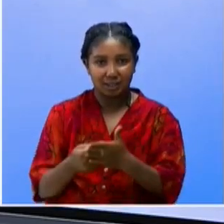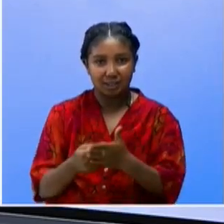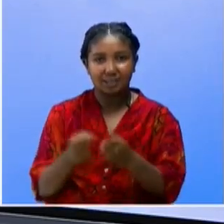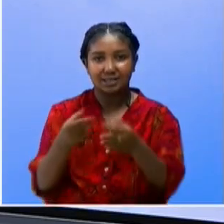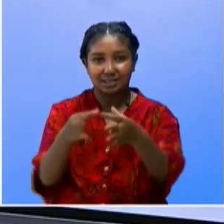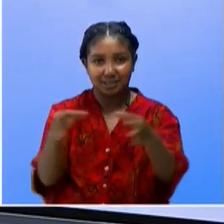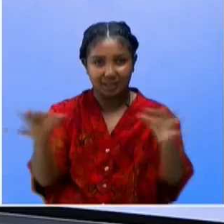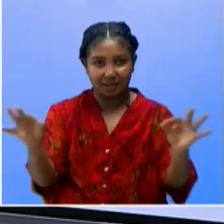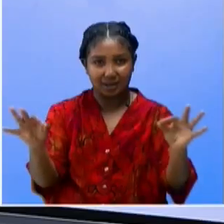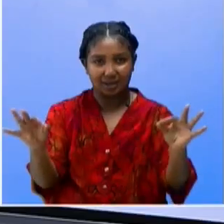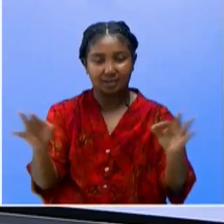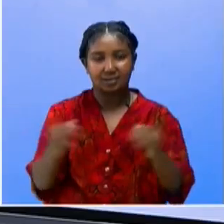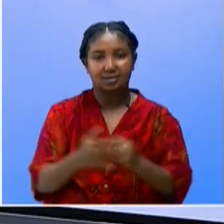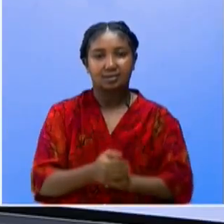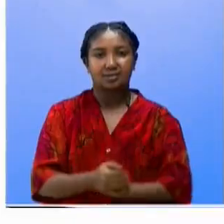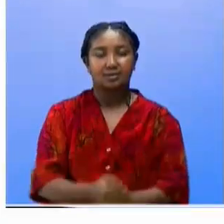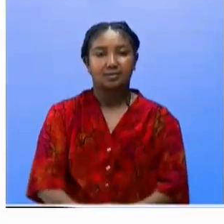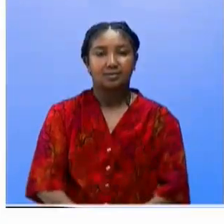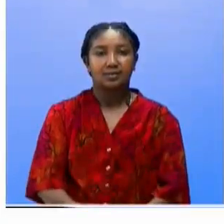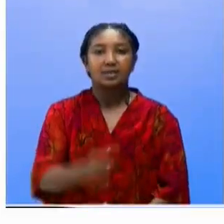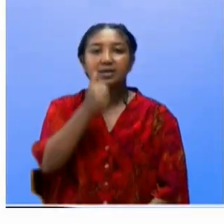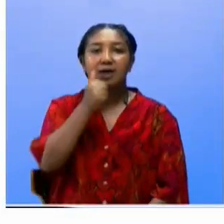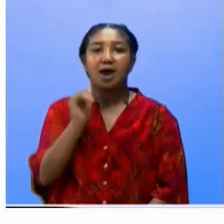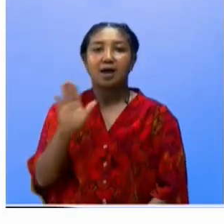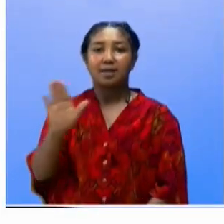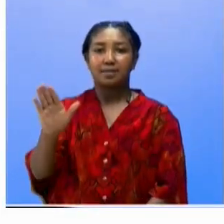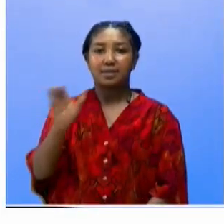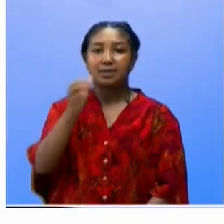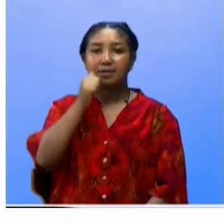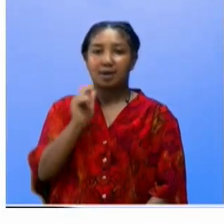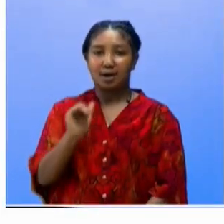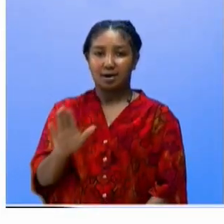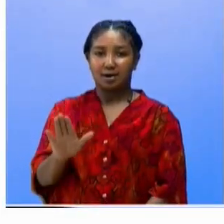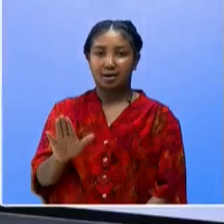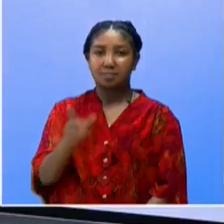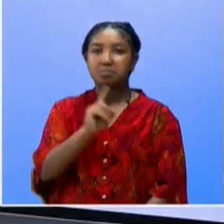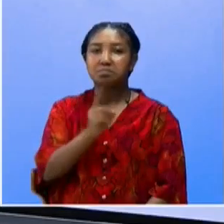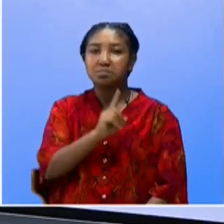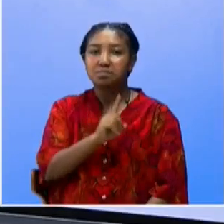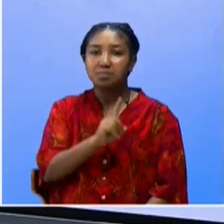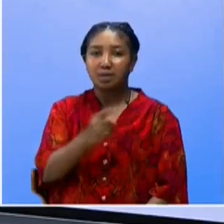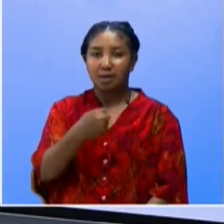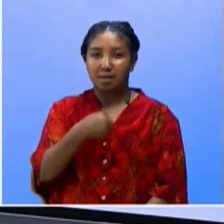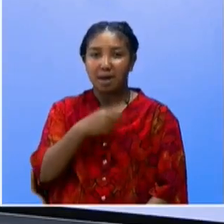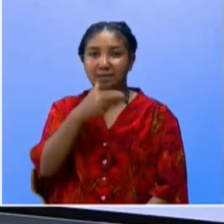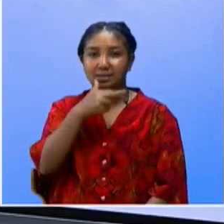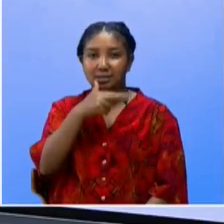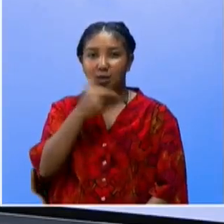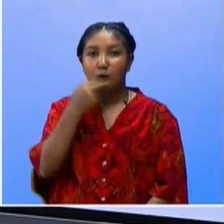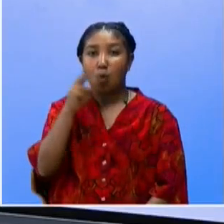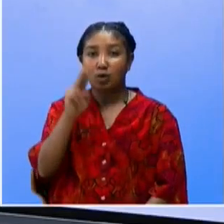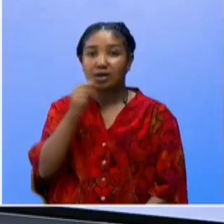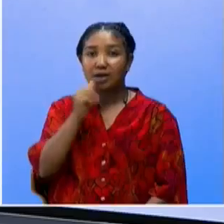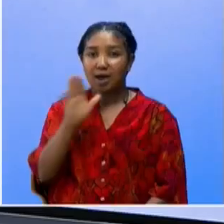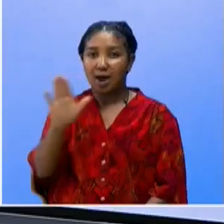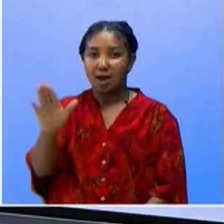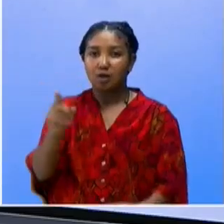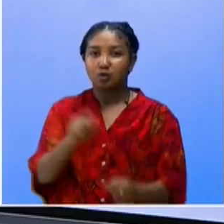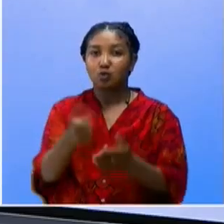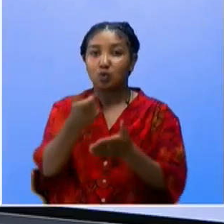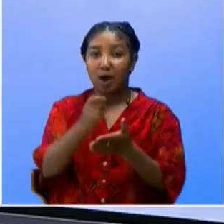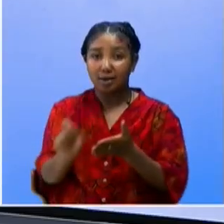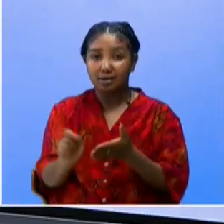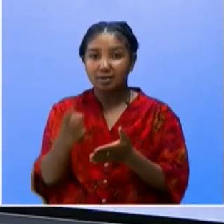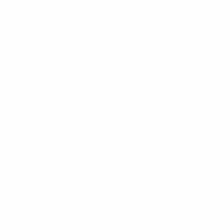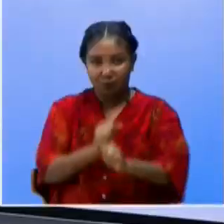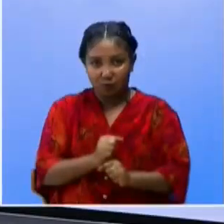this sentence, here is, yes, my sister ordered her to write